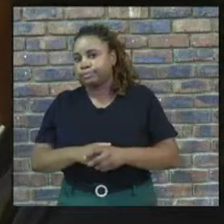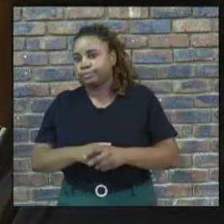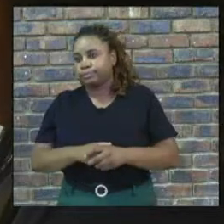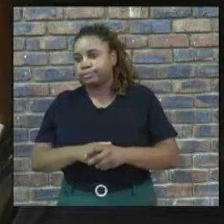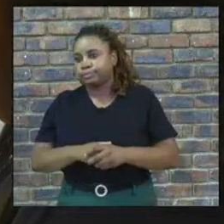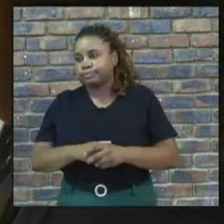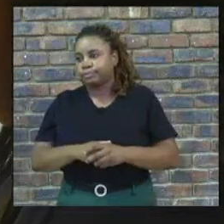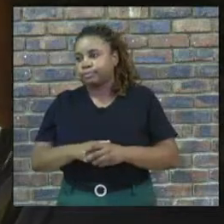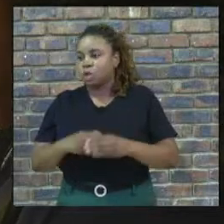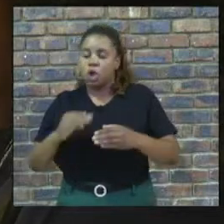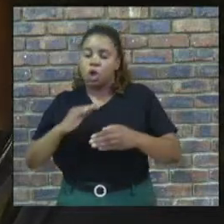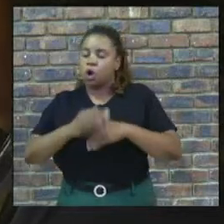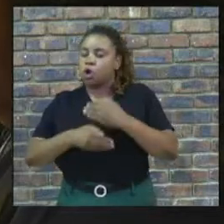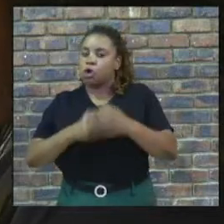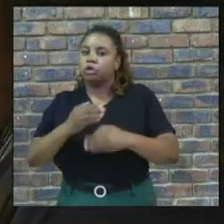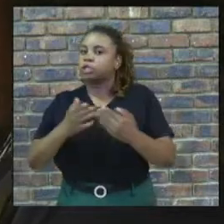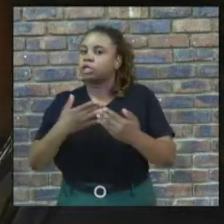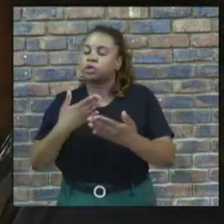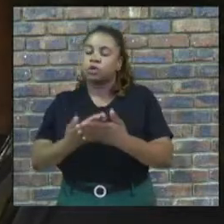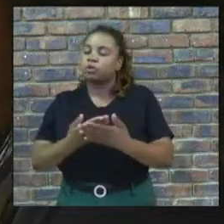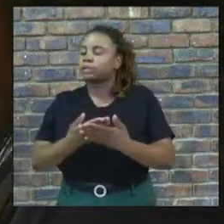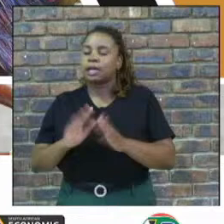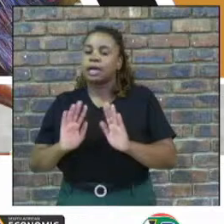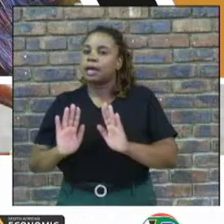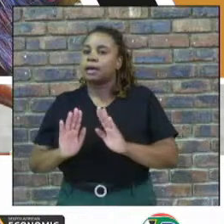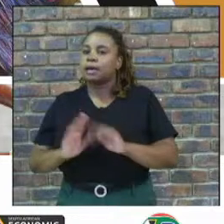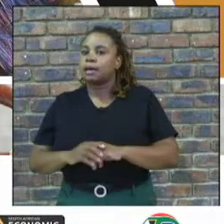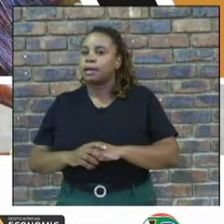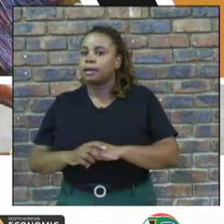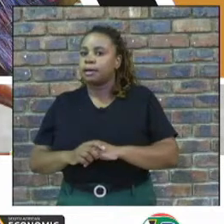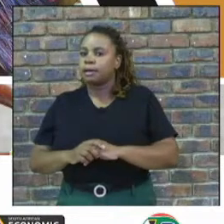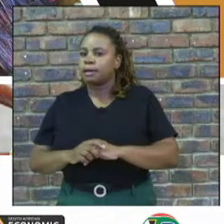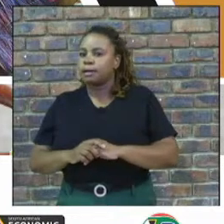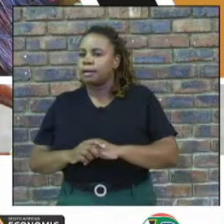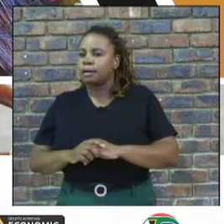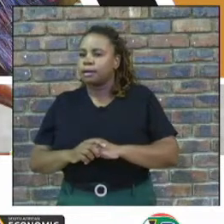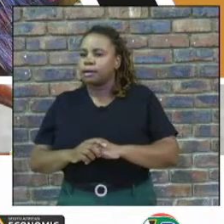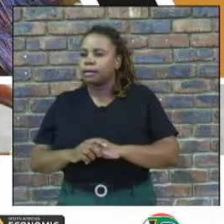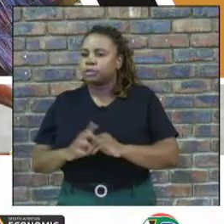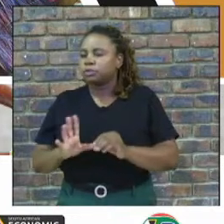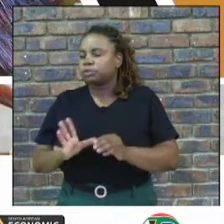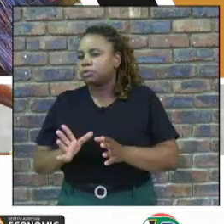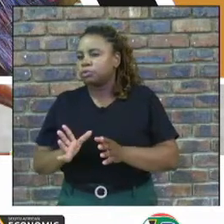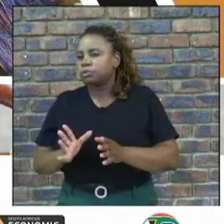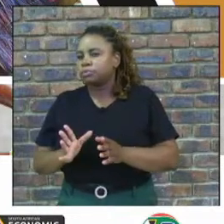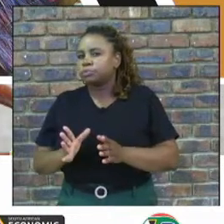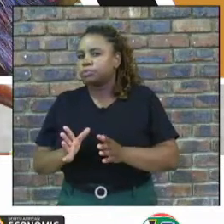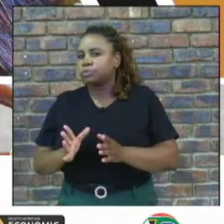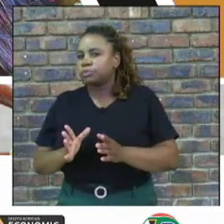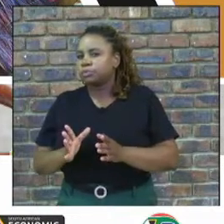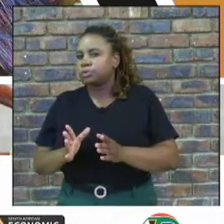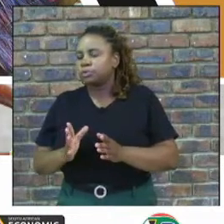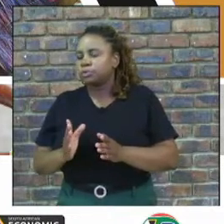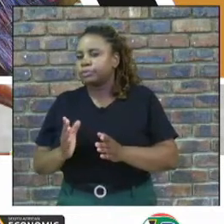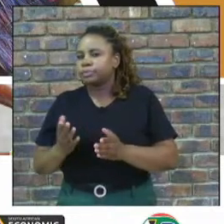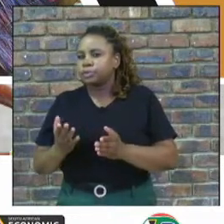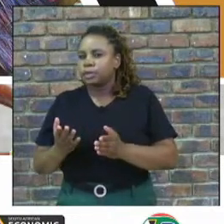So I think maybe let me touch on, there was